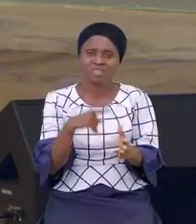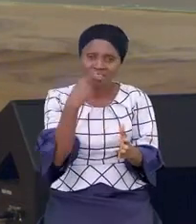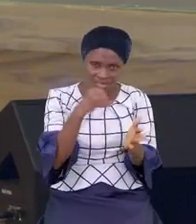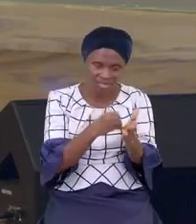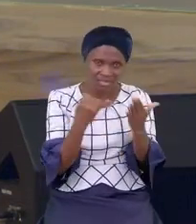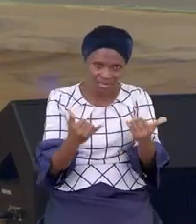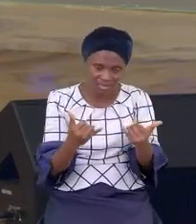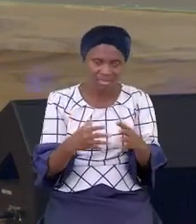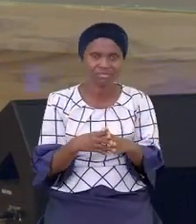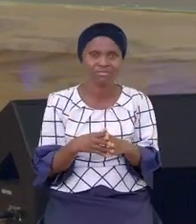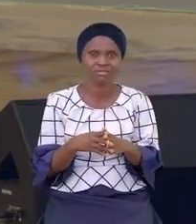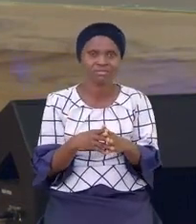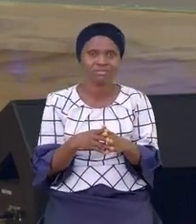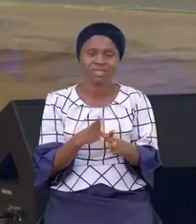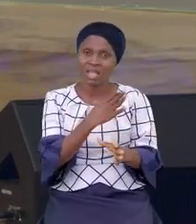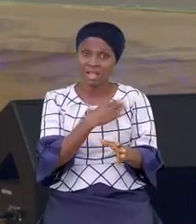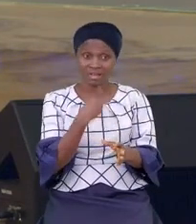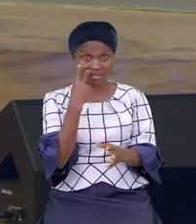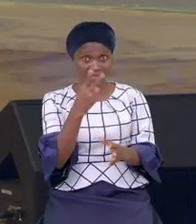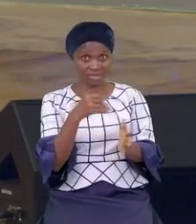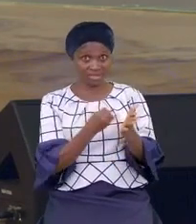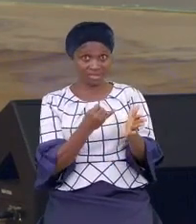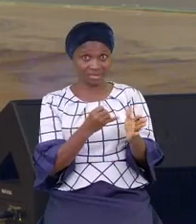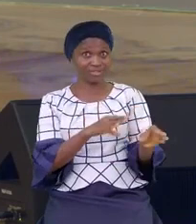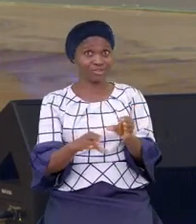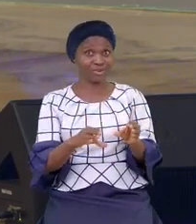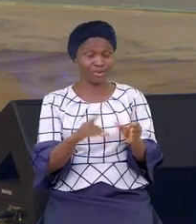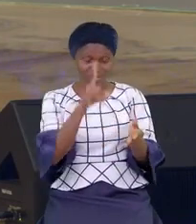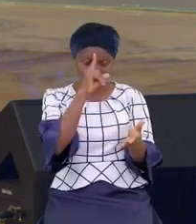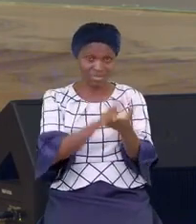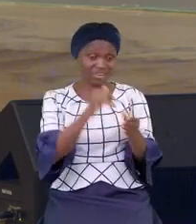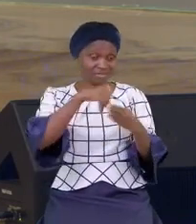it and see it done.